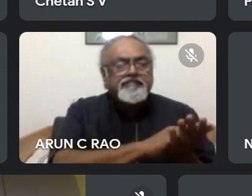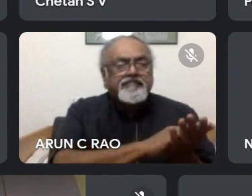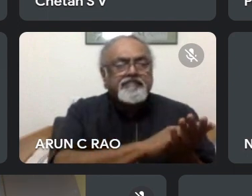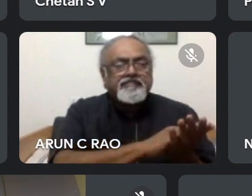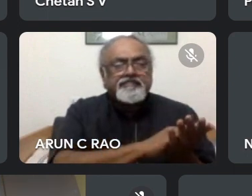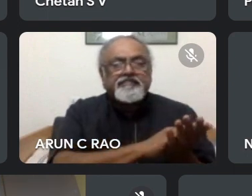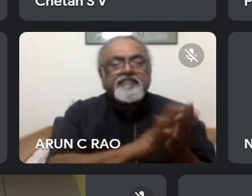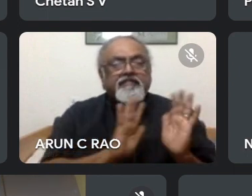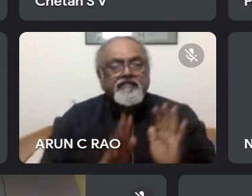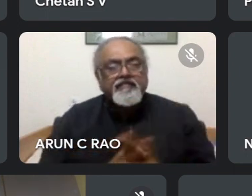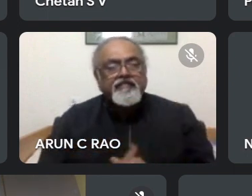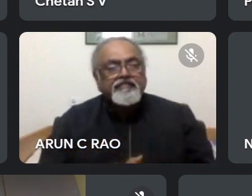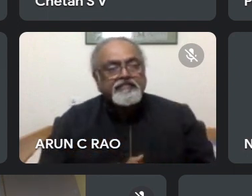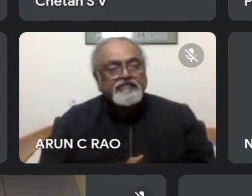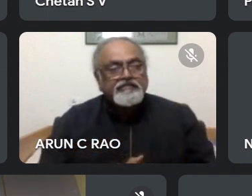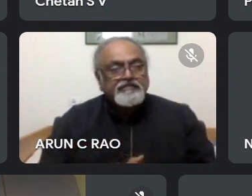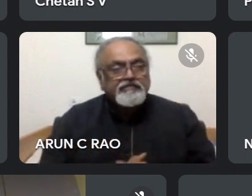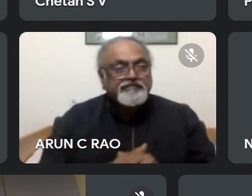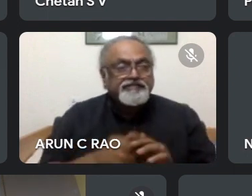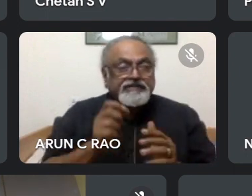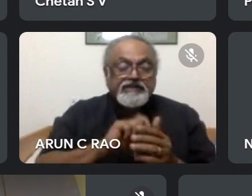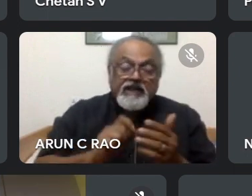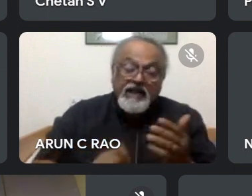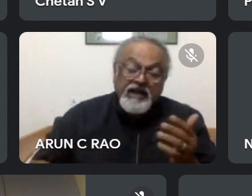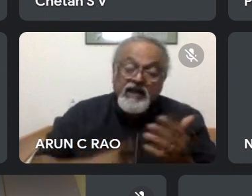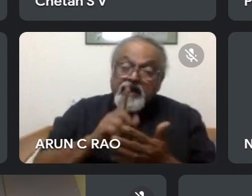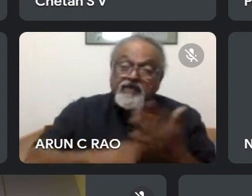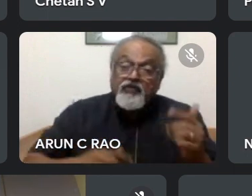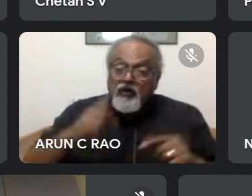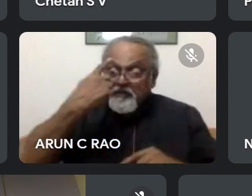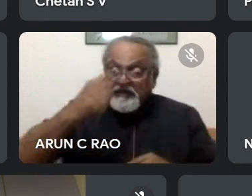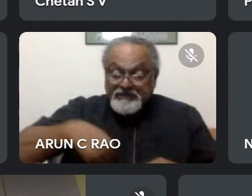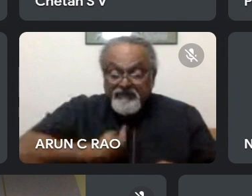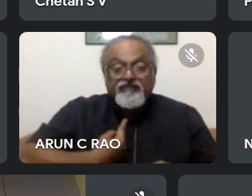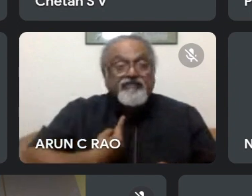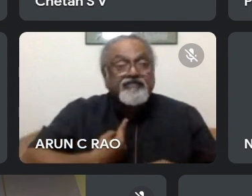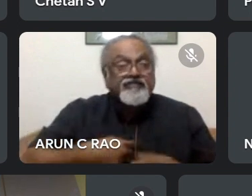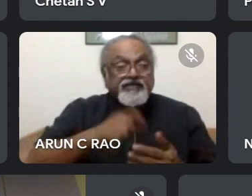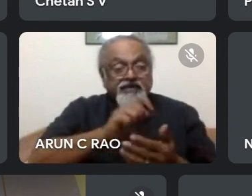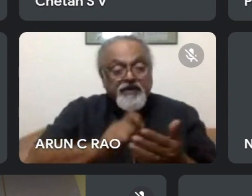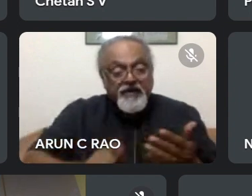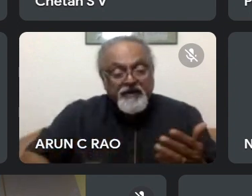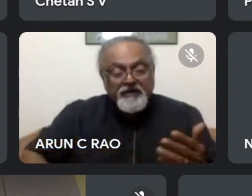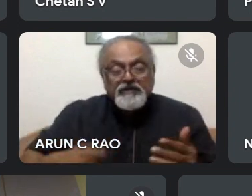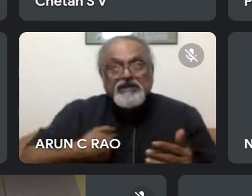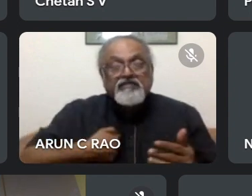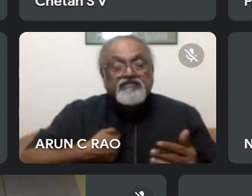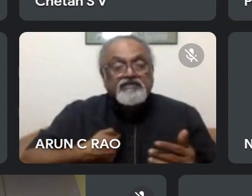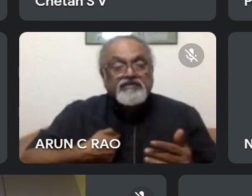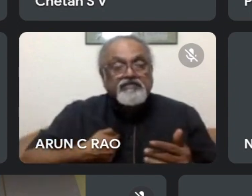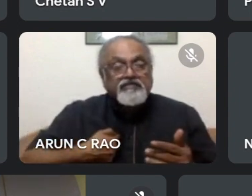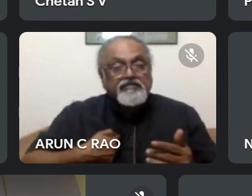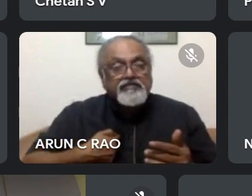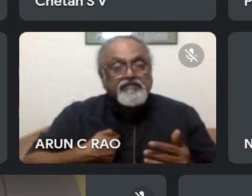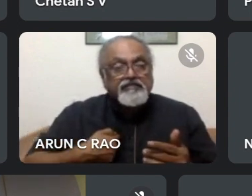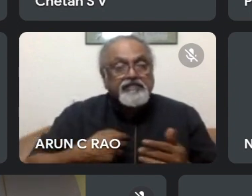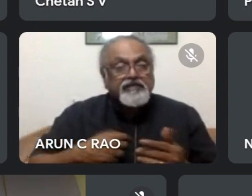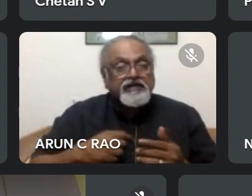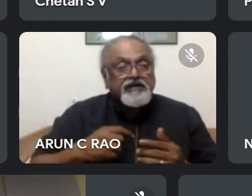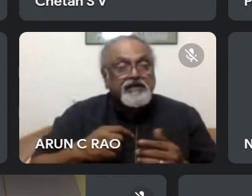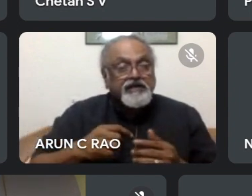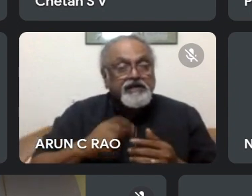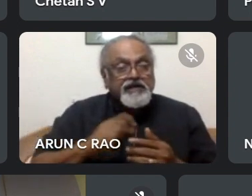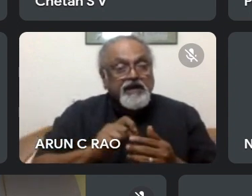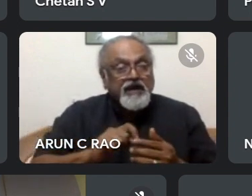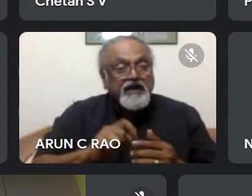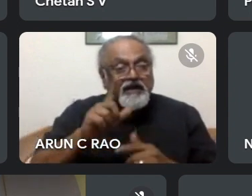her. I used to write letters to myself. Sometimes I still do that. I mean, I still write letters to myself saying that, you know